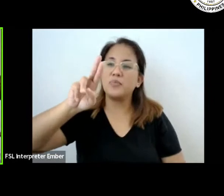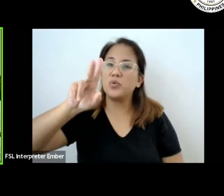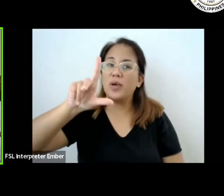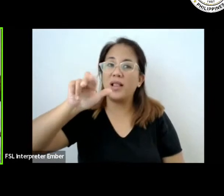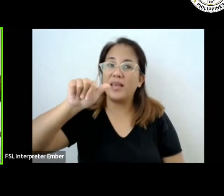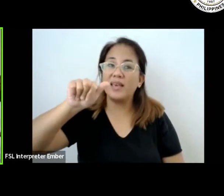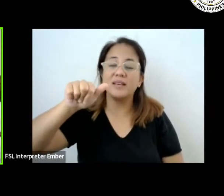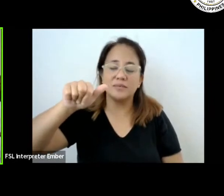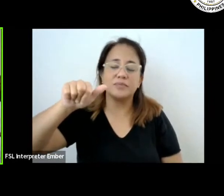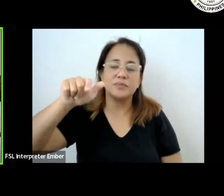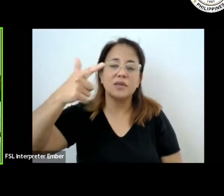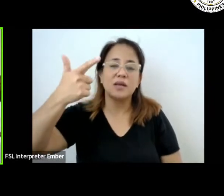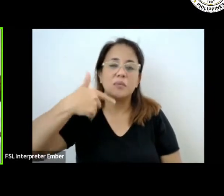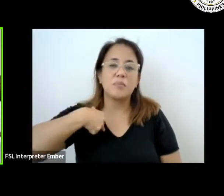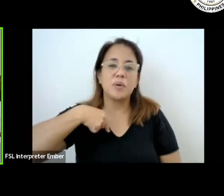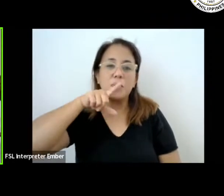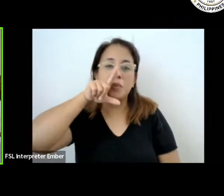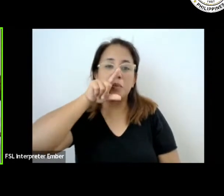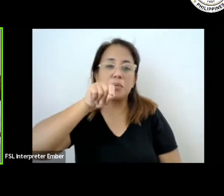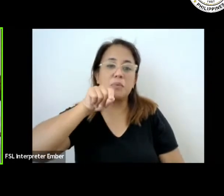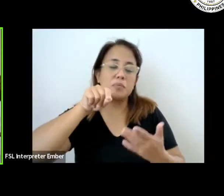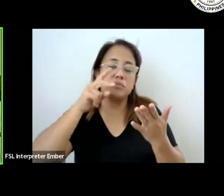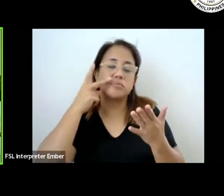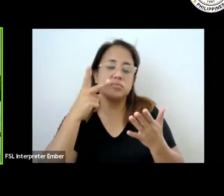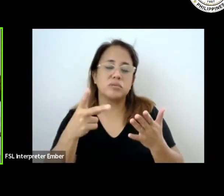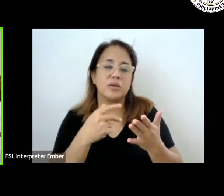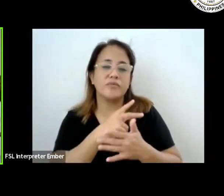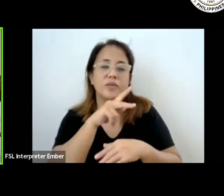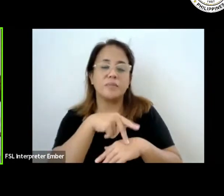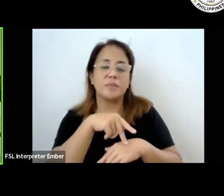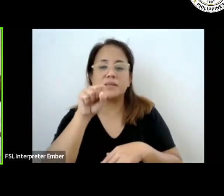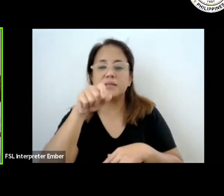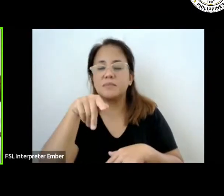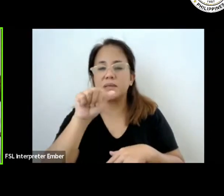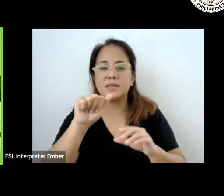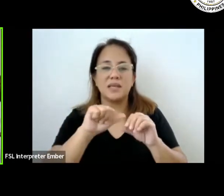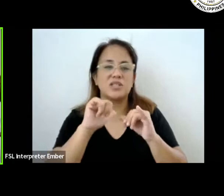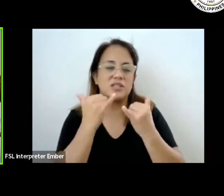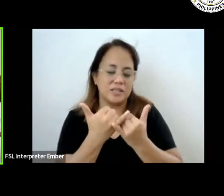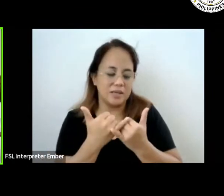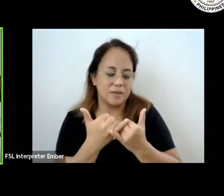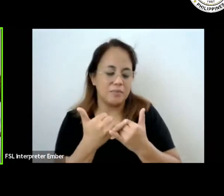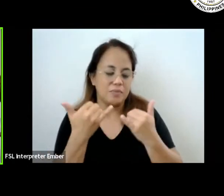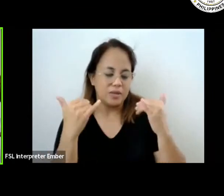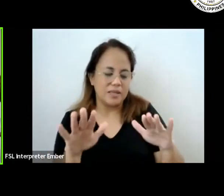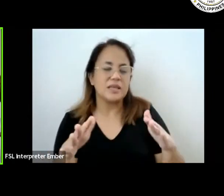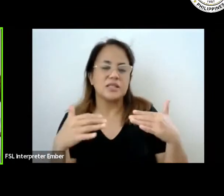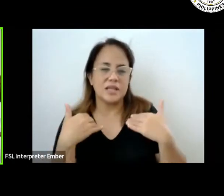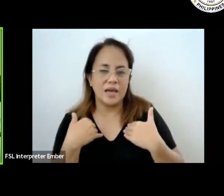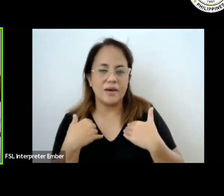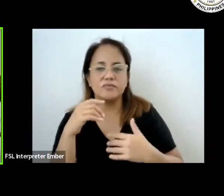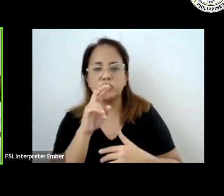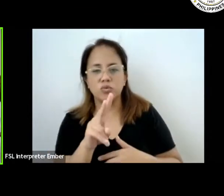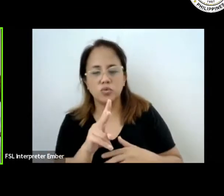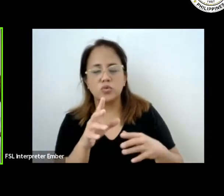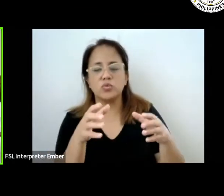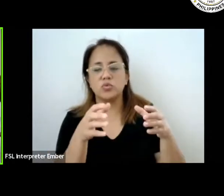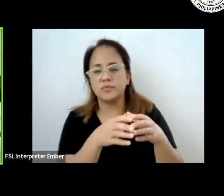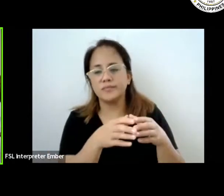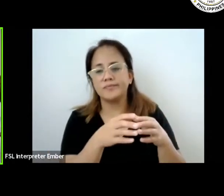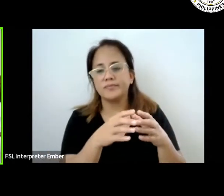pwedeng ma-tweak yon para yung Philippine Space Agency yon eh. They already have two sets up